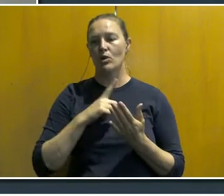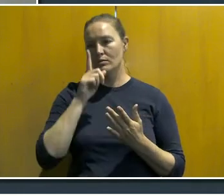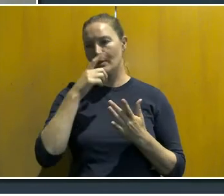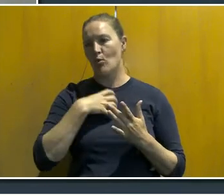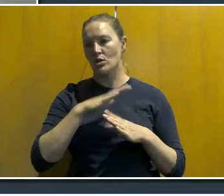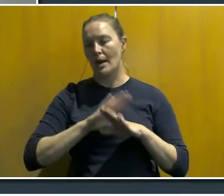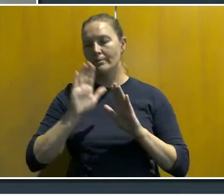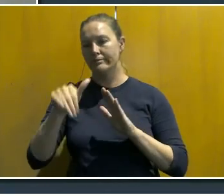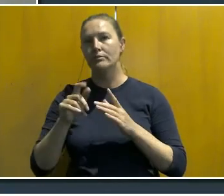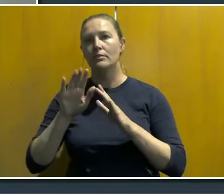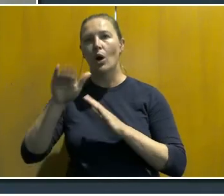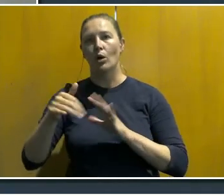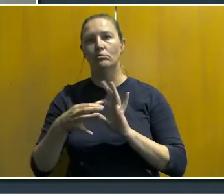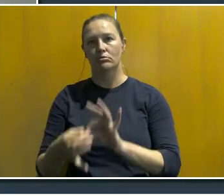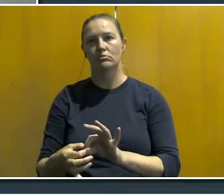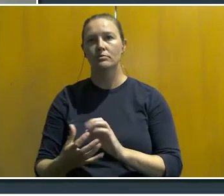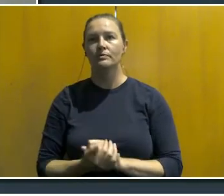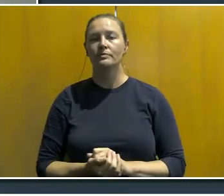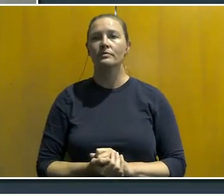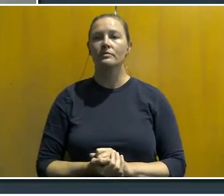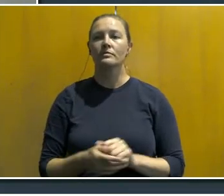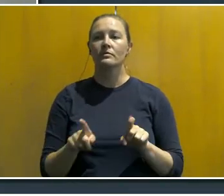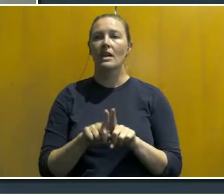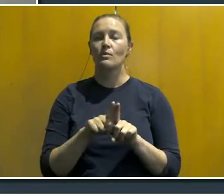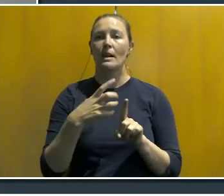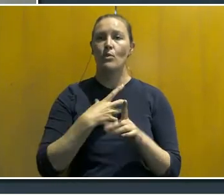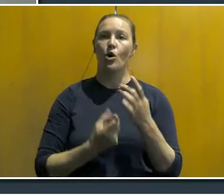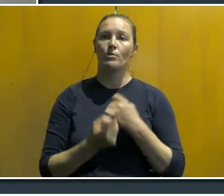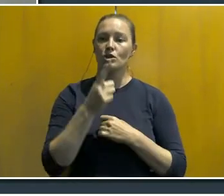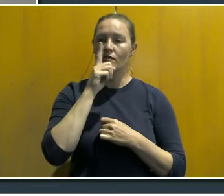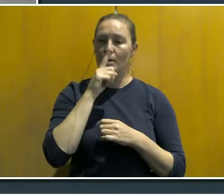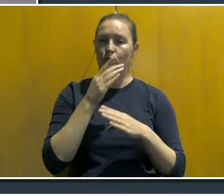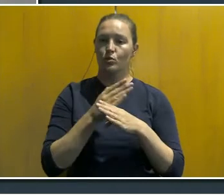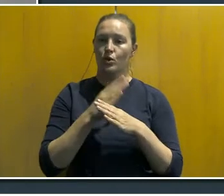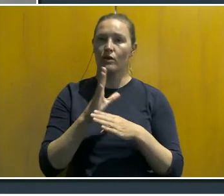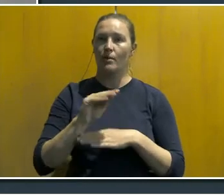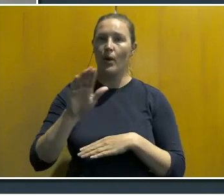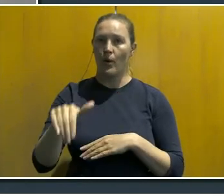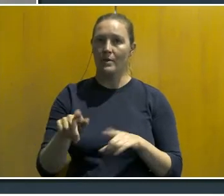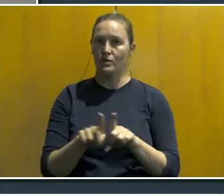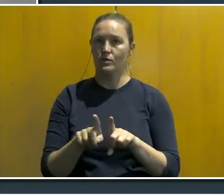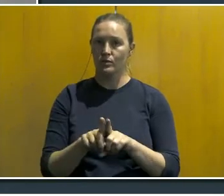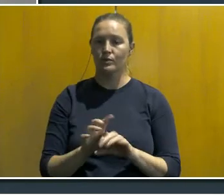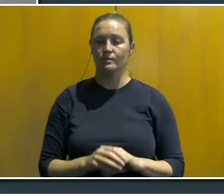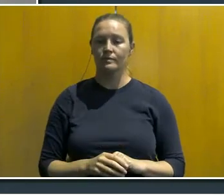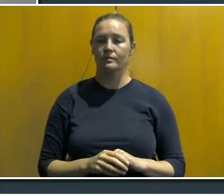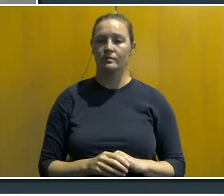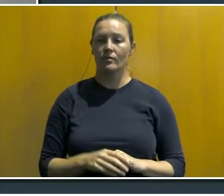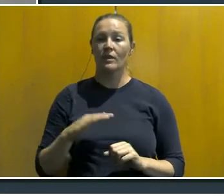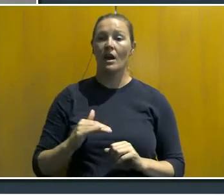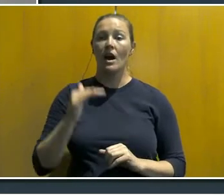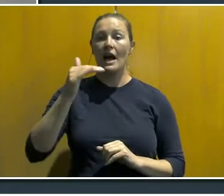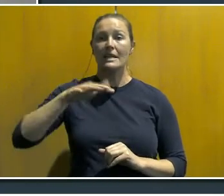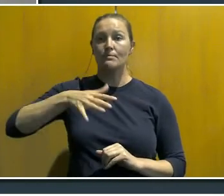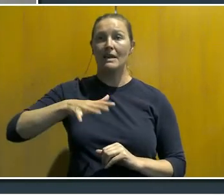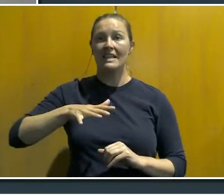home. It also increased opportunities for people to work from home. The highest median increase